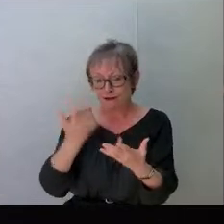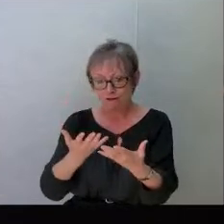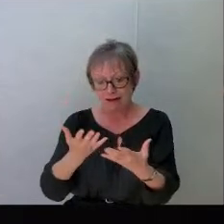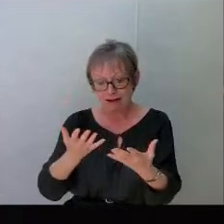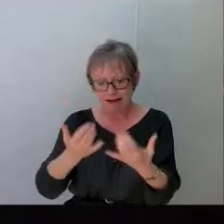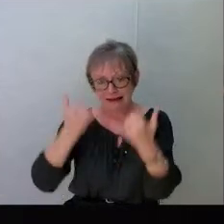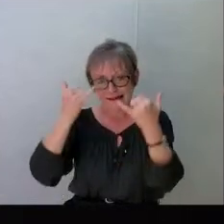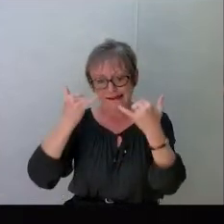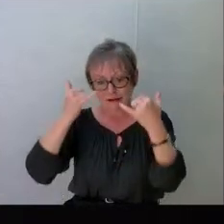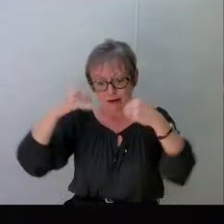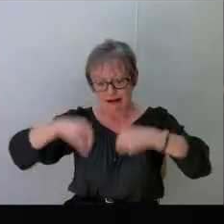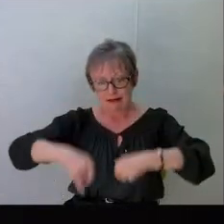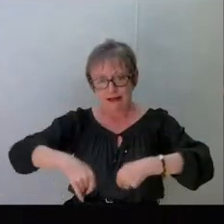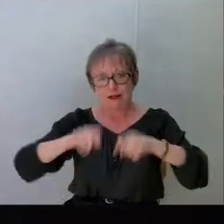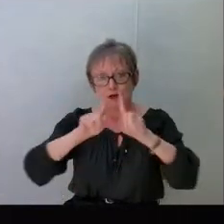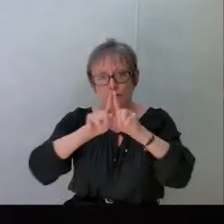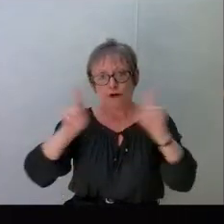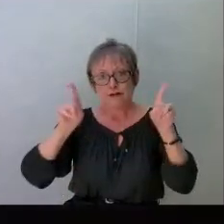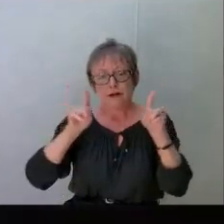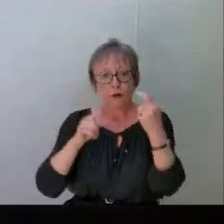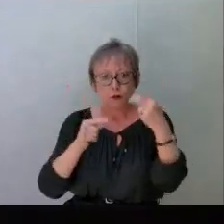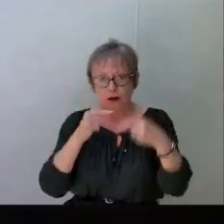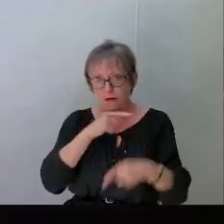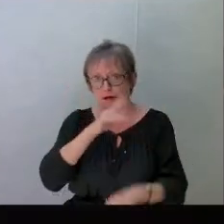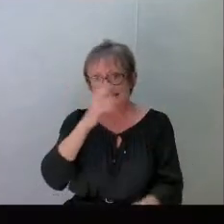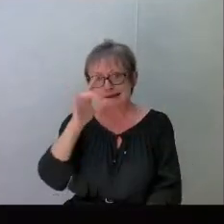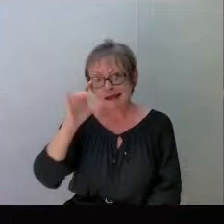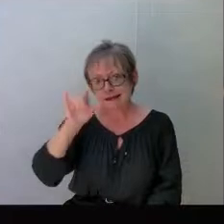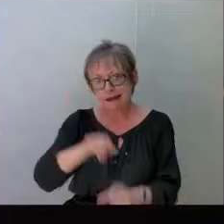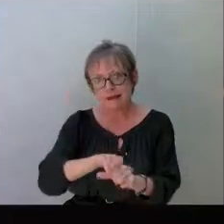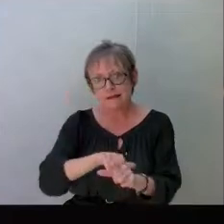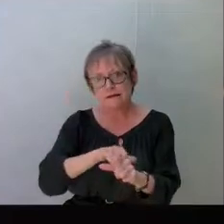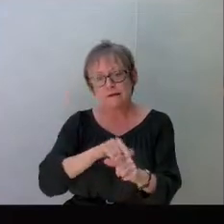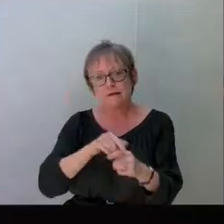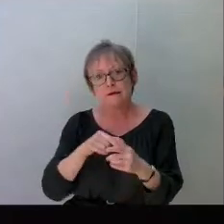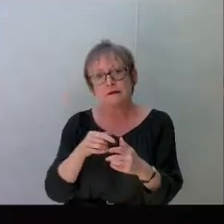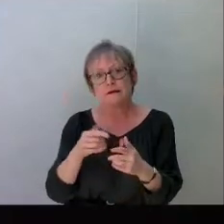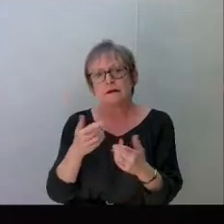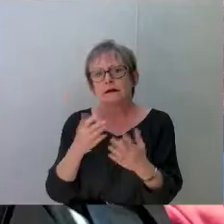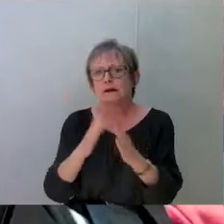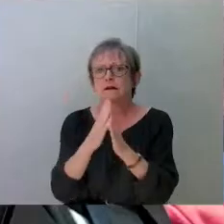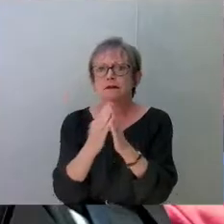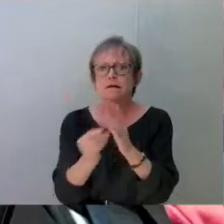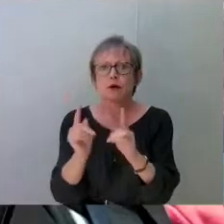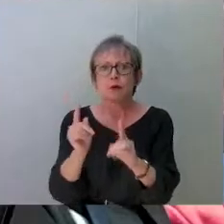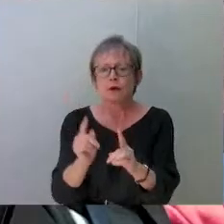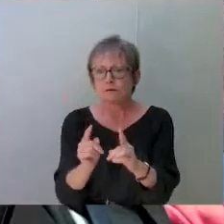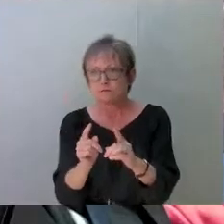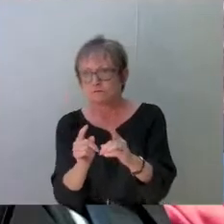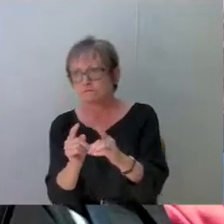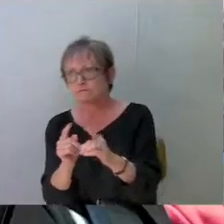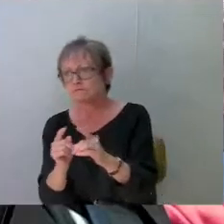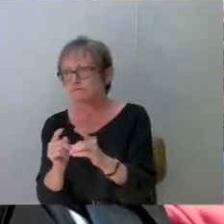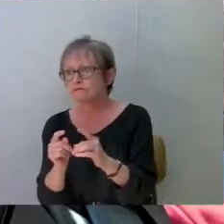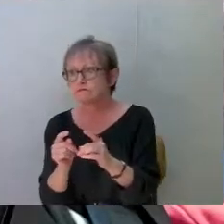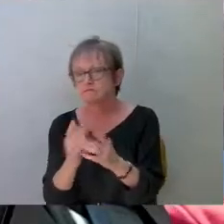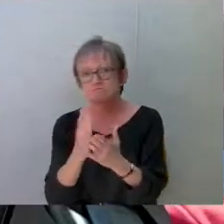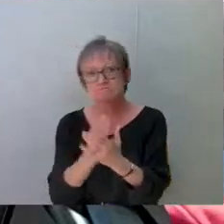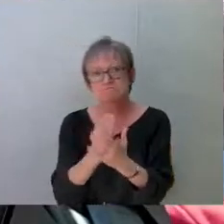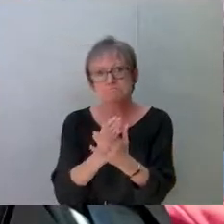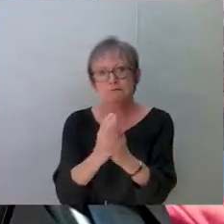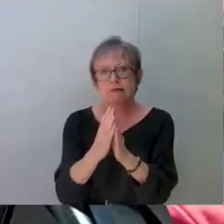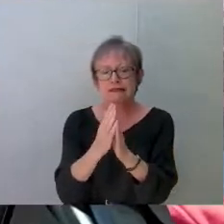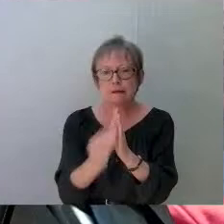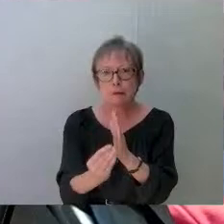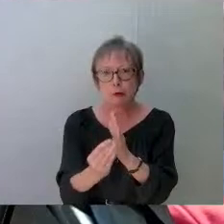this university for the last 110 years. It's a symbol of our degree awarding power. It's the ultimate symbol